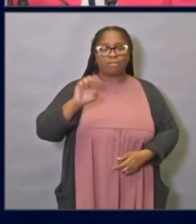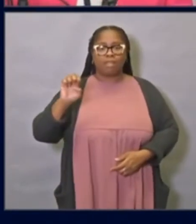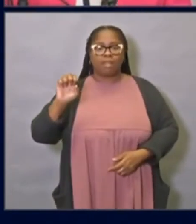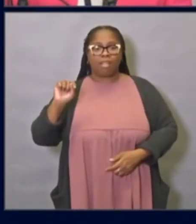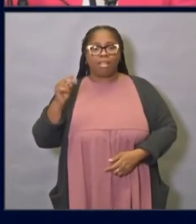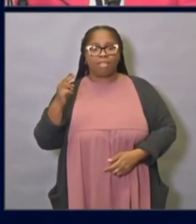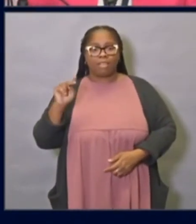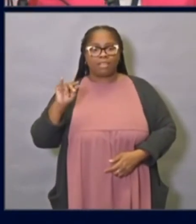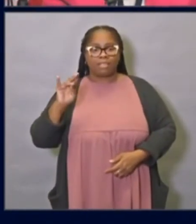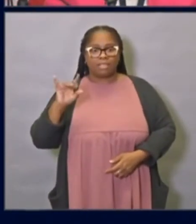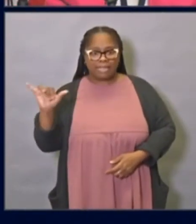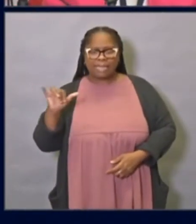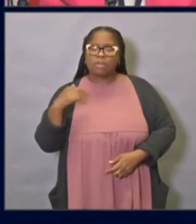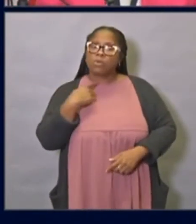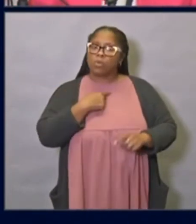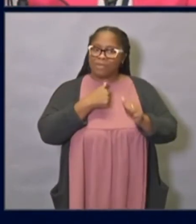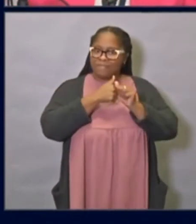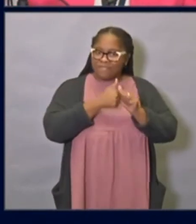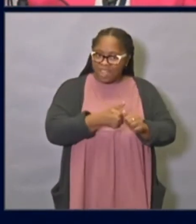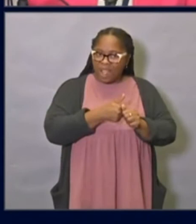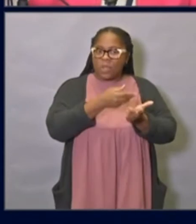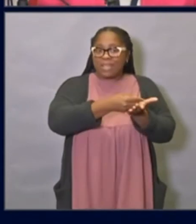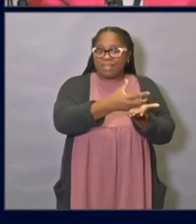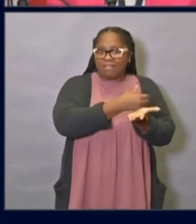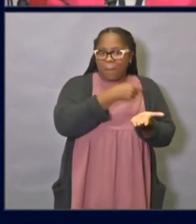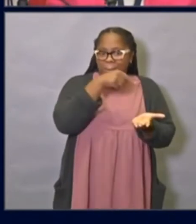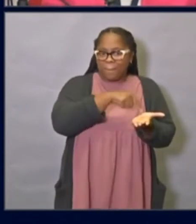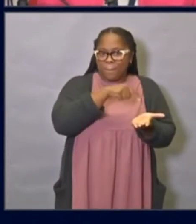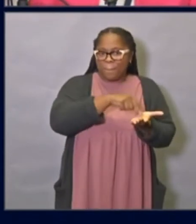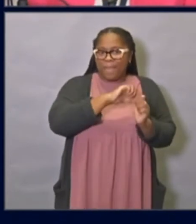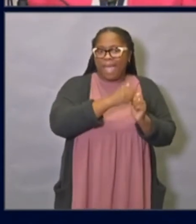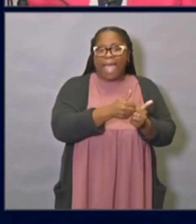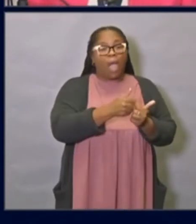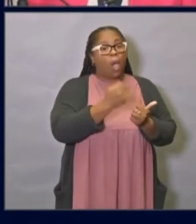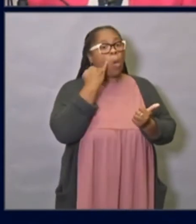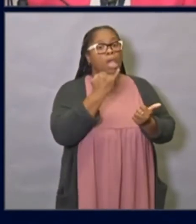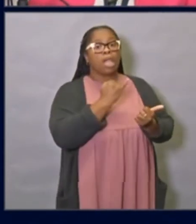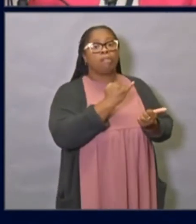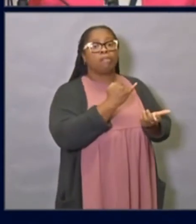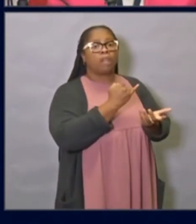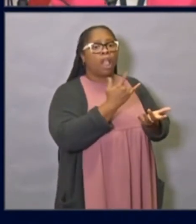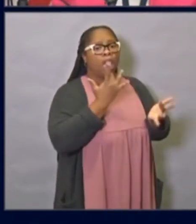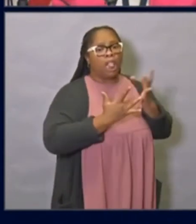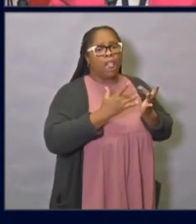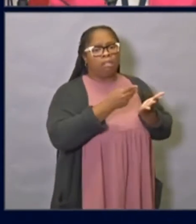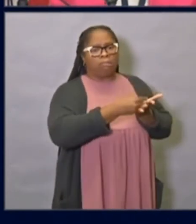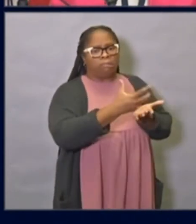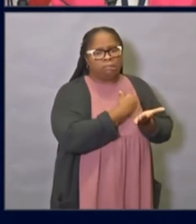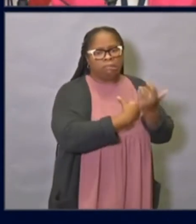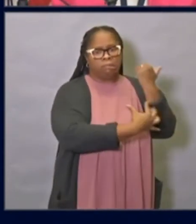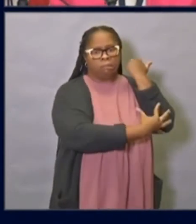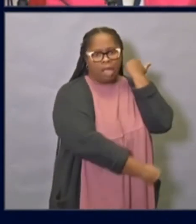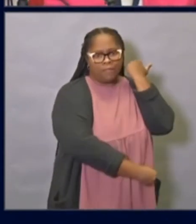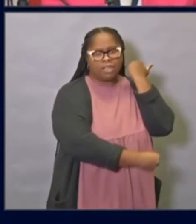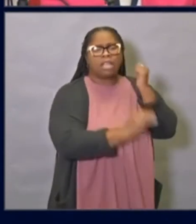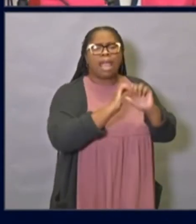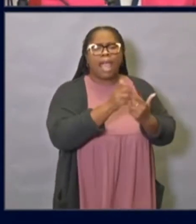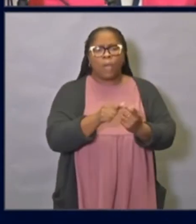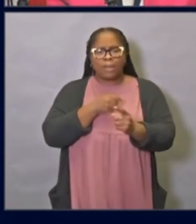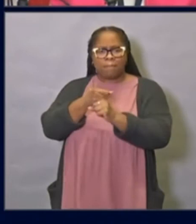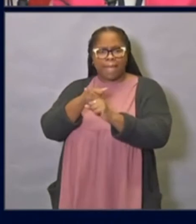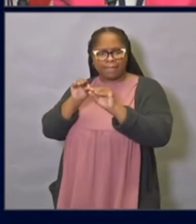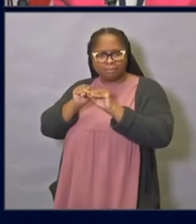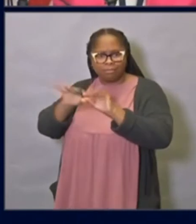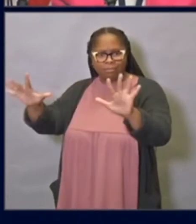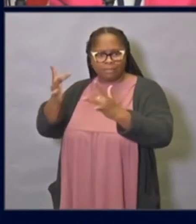track differences by income to understand the impact of low socioeconomic status on disease transmission